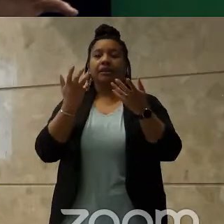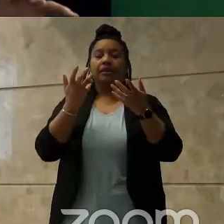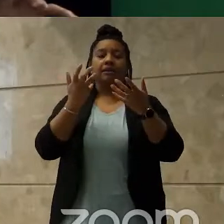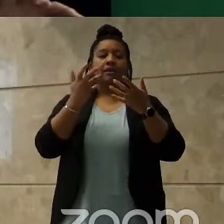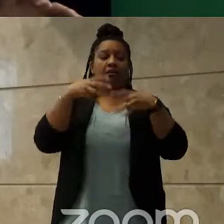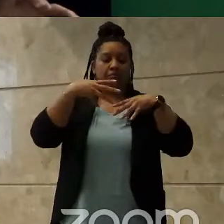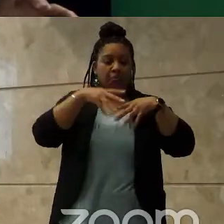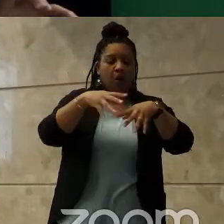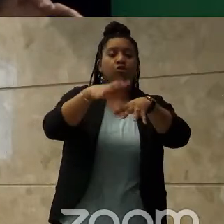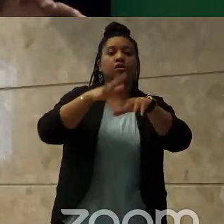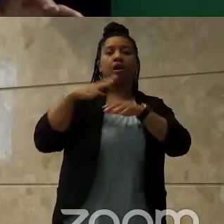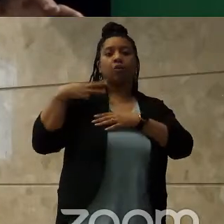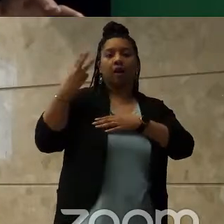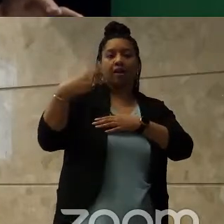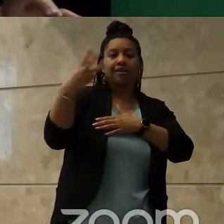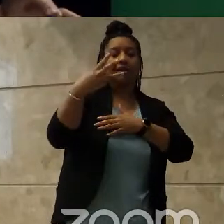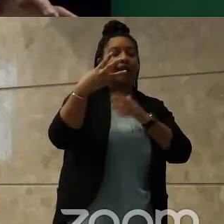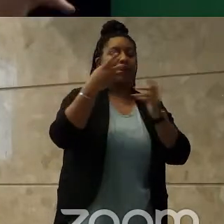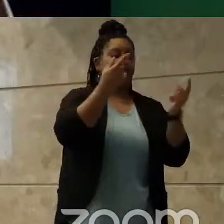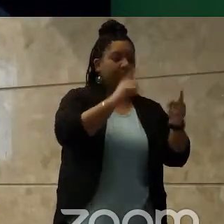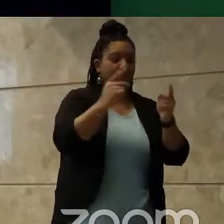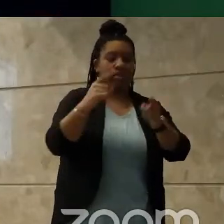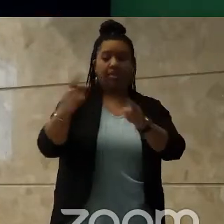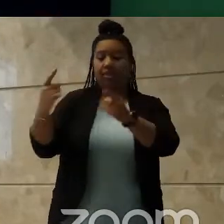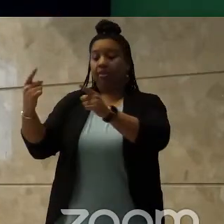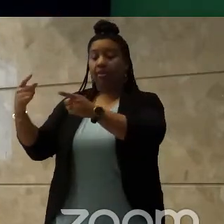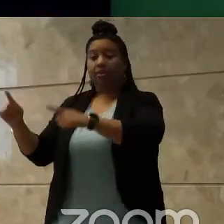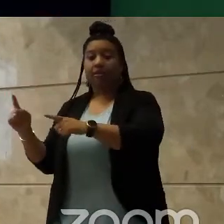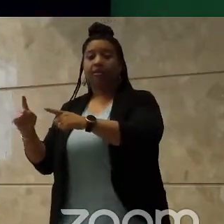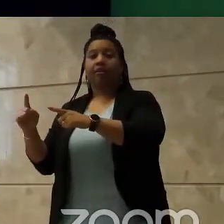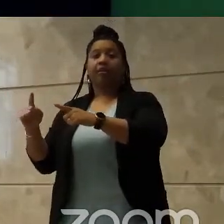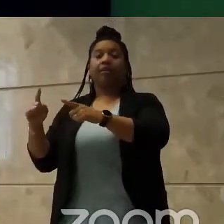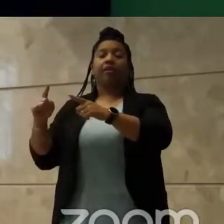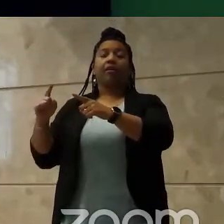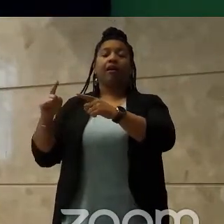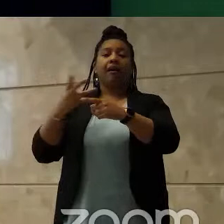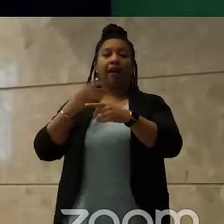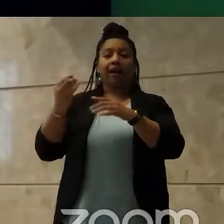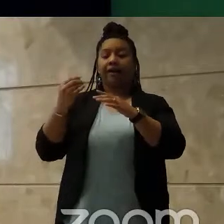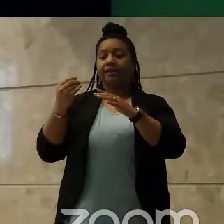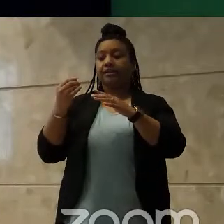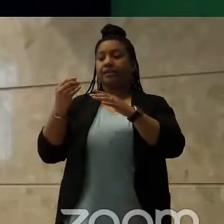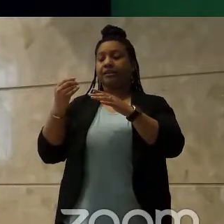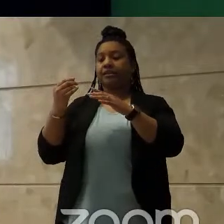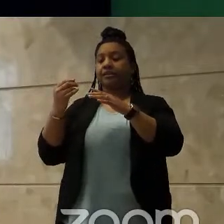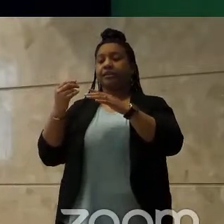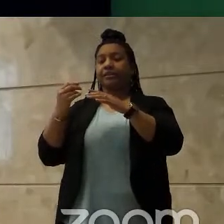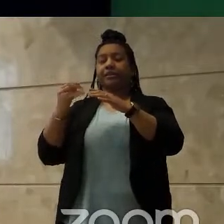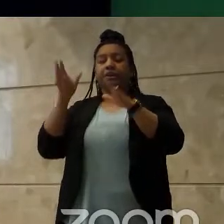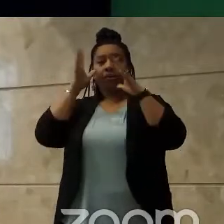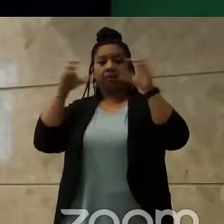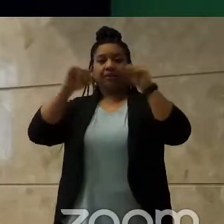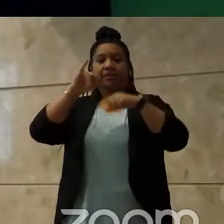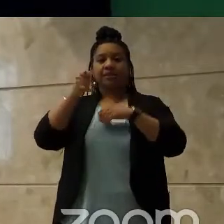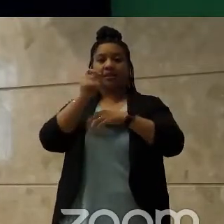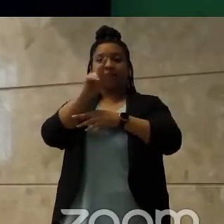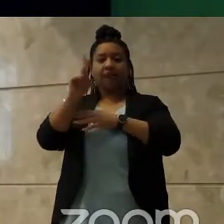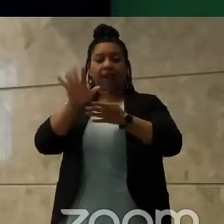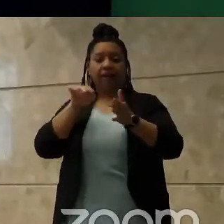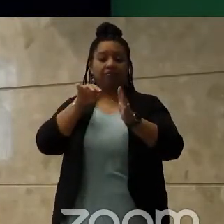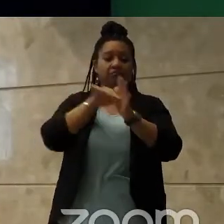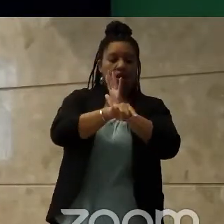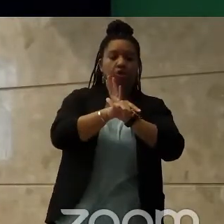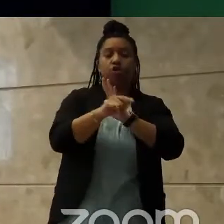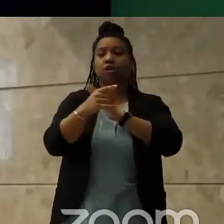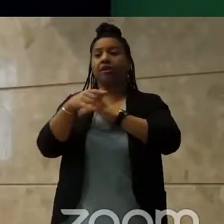March on Washington that summer, and then the bombing of the church, and then the killing of President Kennedy, and then LBJ, and then